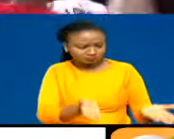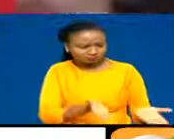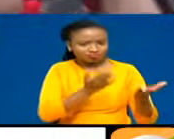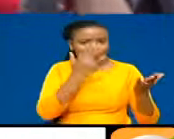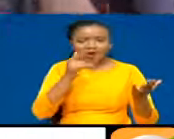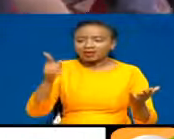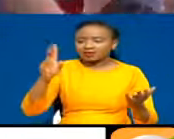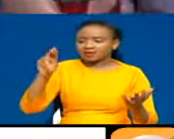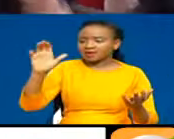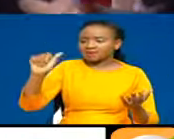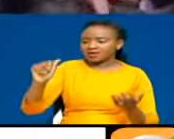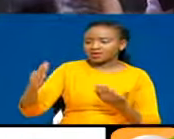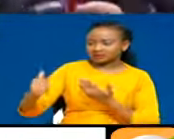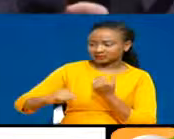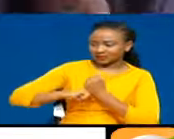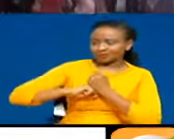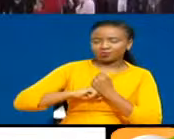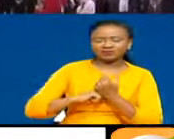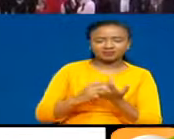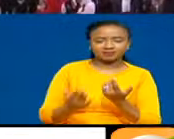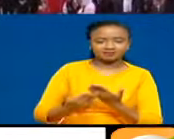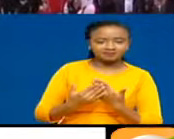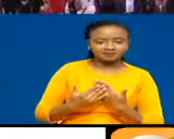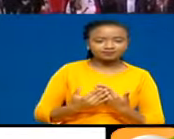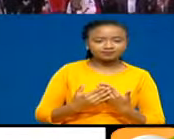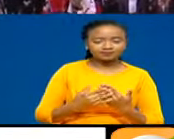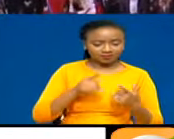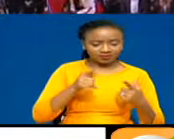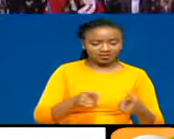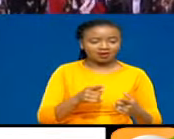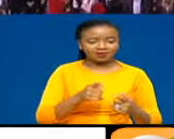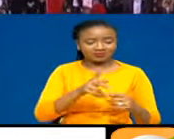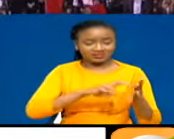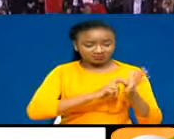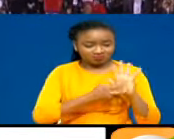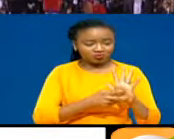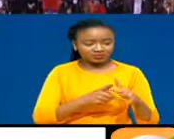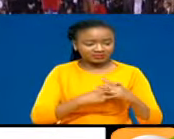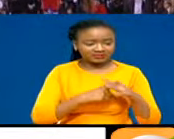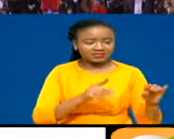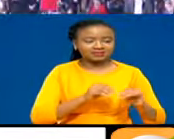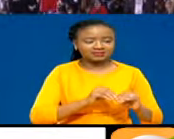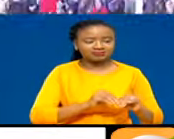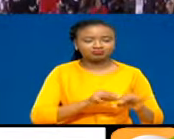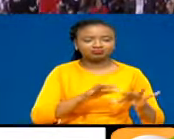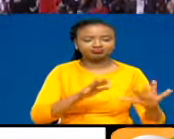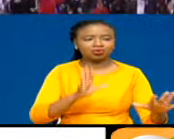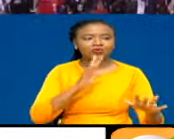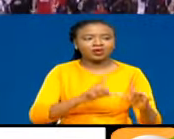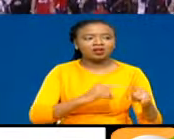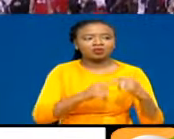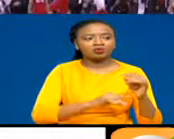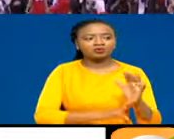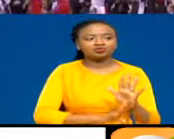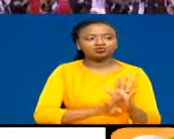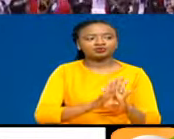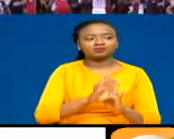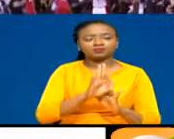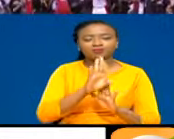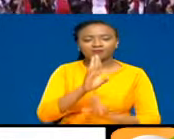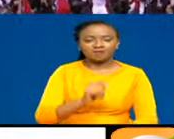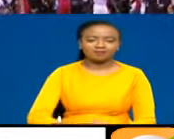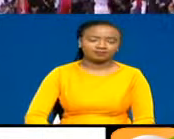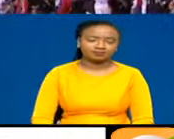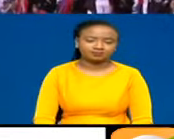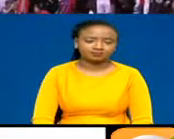they've established now and is going to grow. What Amadou Fall and Victor Adam Silver are doing, it's going